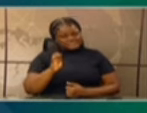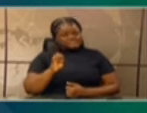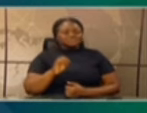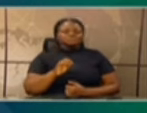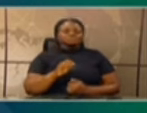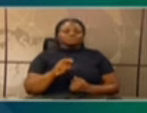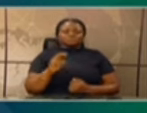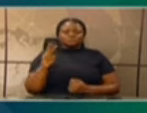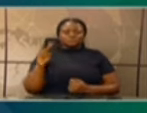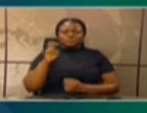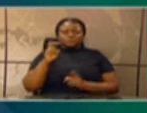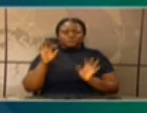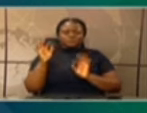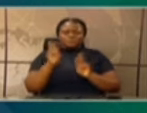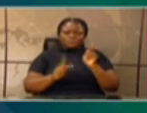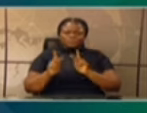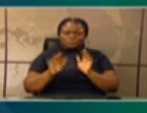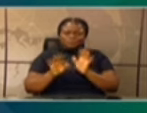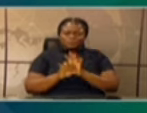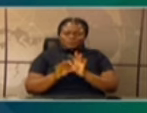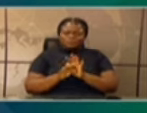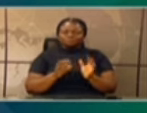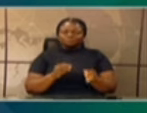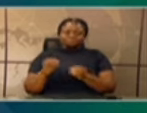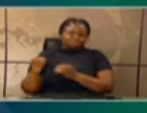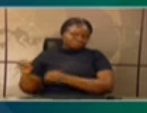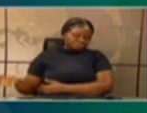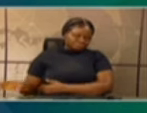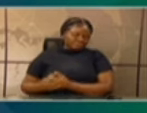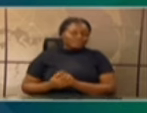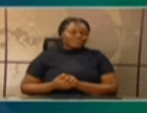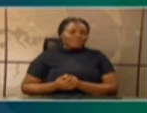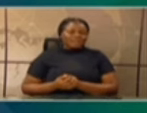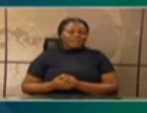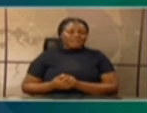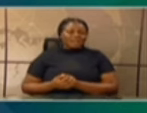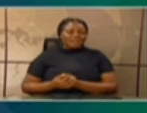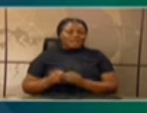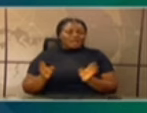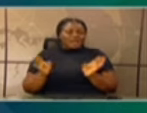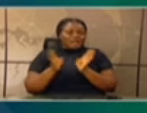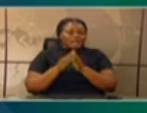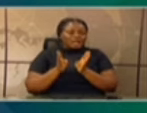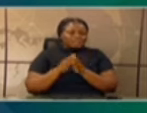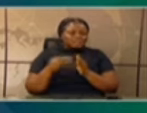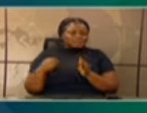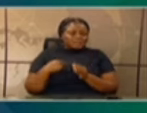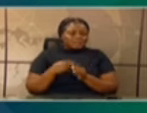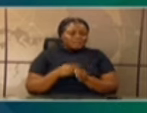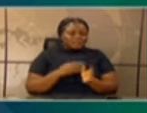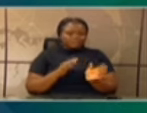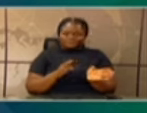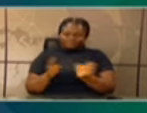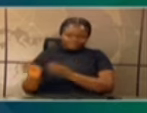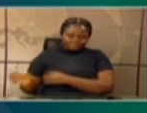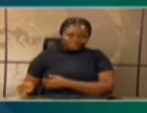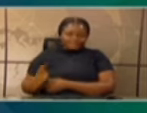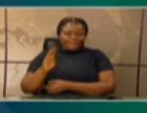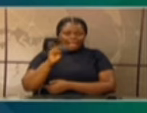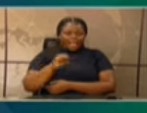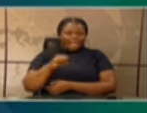200. Who are for assembly members coming? Who are for